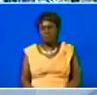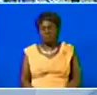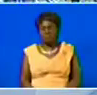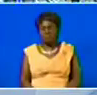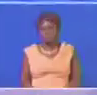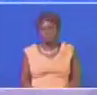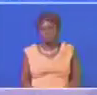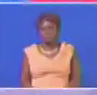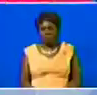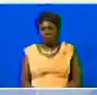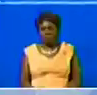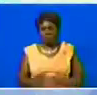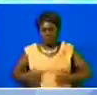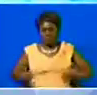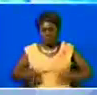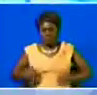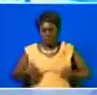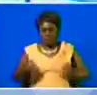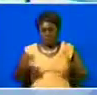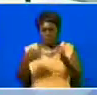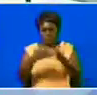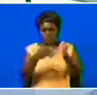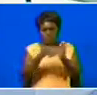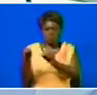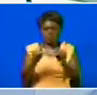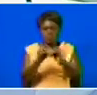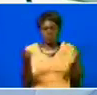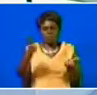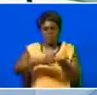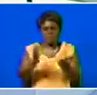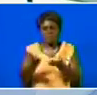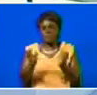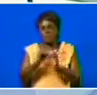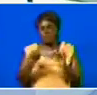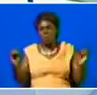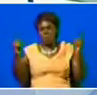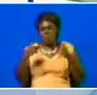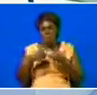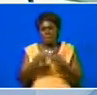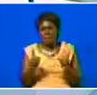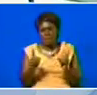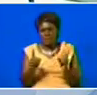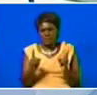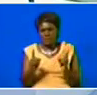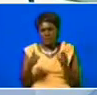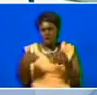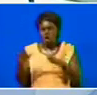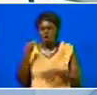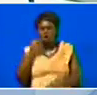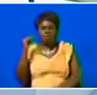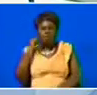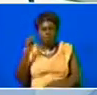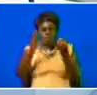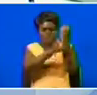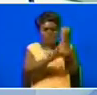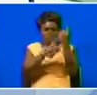Refugees have limited rights to move outside their camps or even register businesses and own property. Nevertheless, having lost their homes and countries